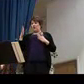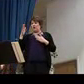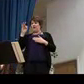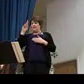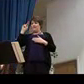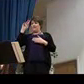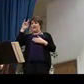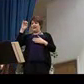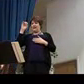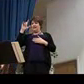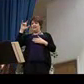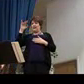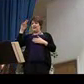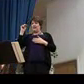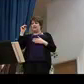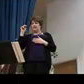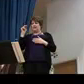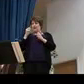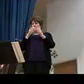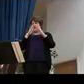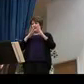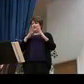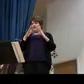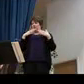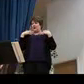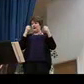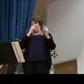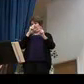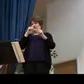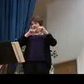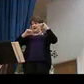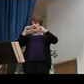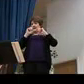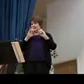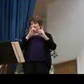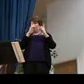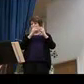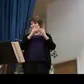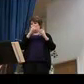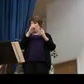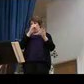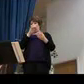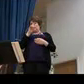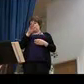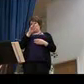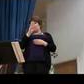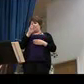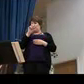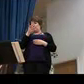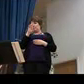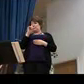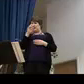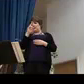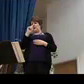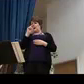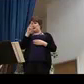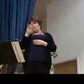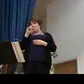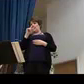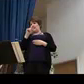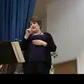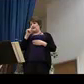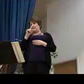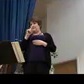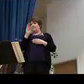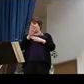Dr. Ruth Bachwick, Director of Business, Trade and Technology Division. Ms. Dan Frost, Director of